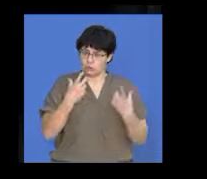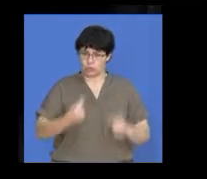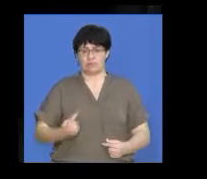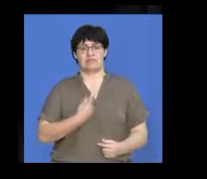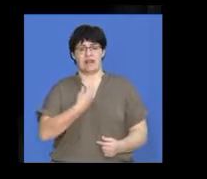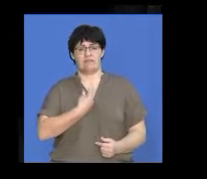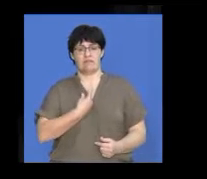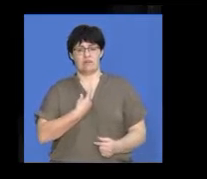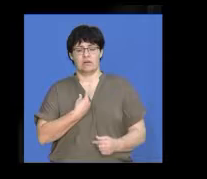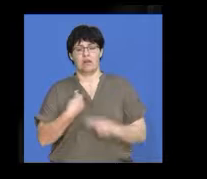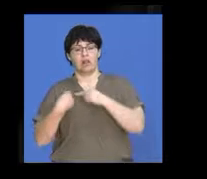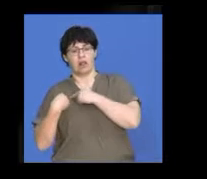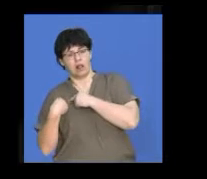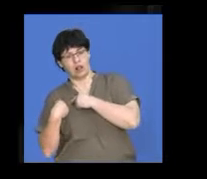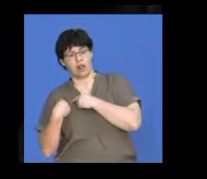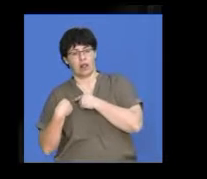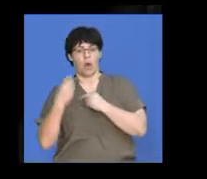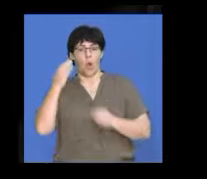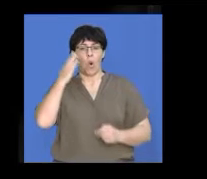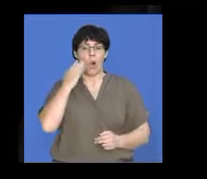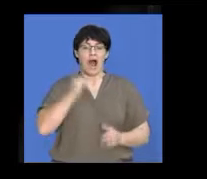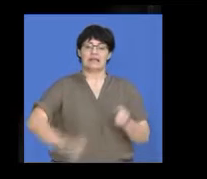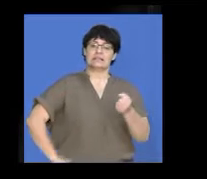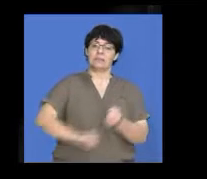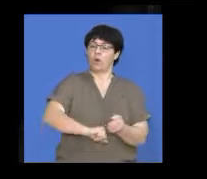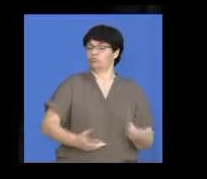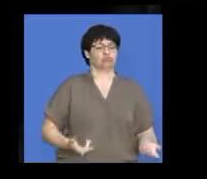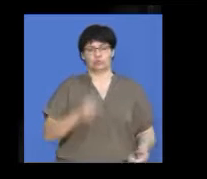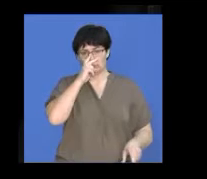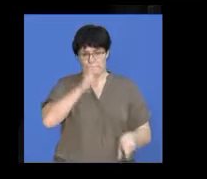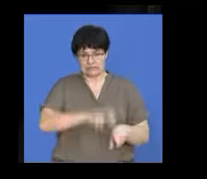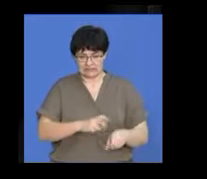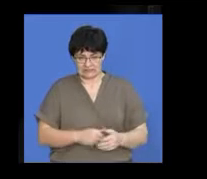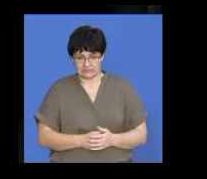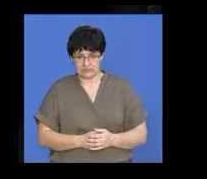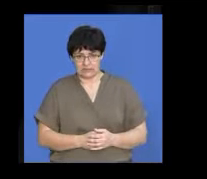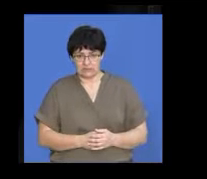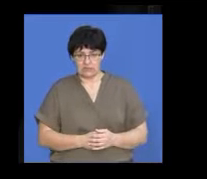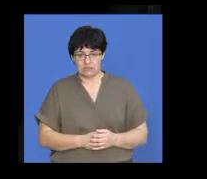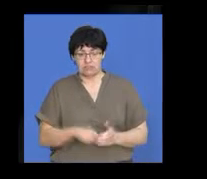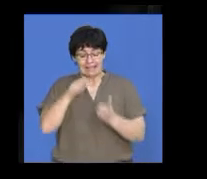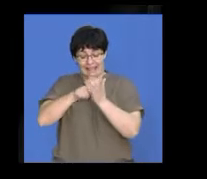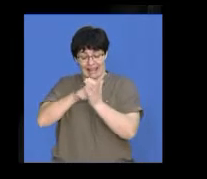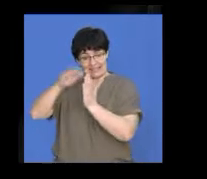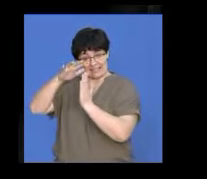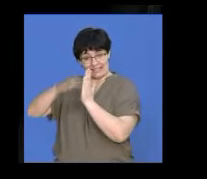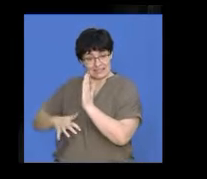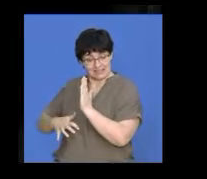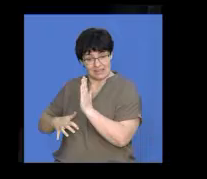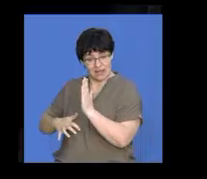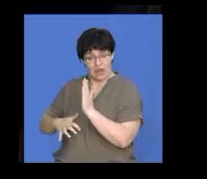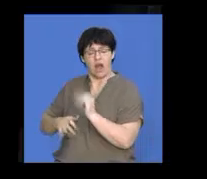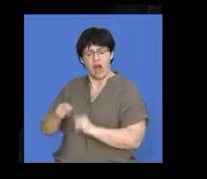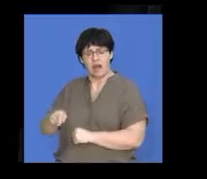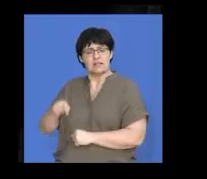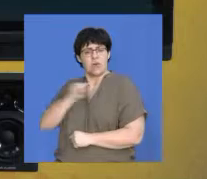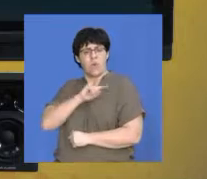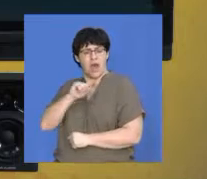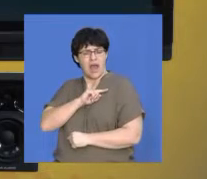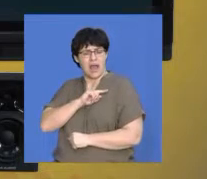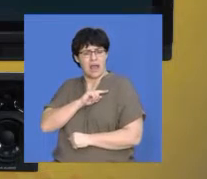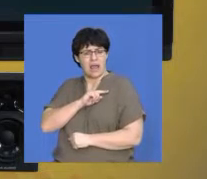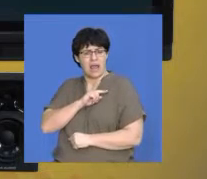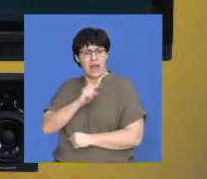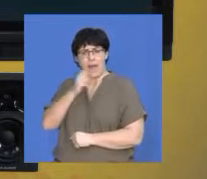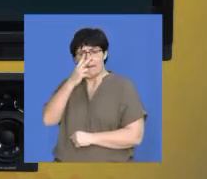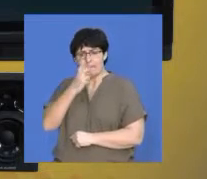without relying on white assistance. So again, remember, in the textual source, when we were looking at the reasons why the Black